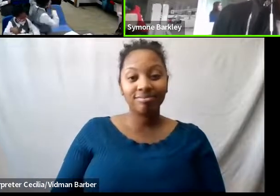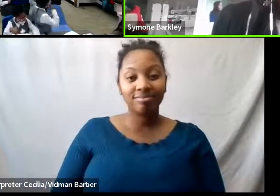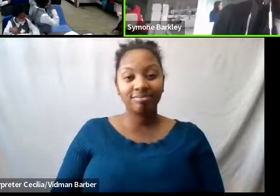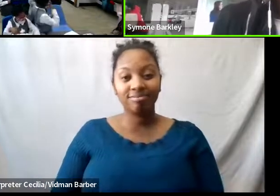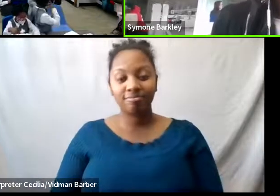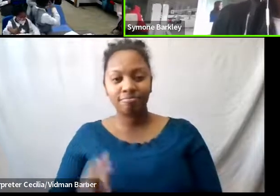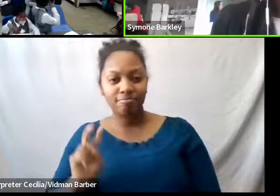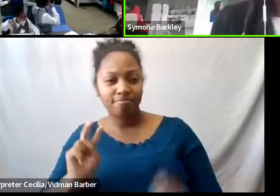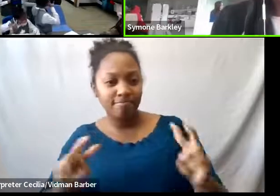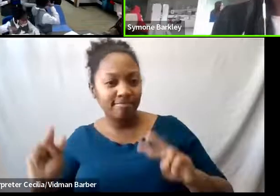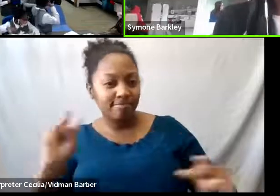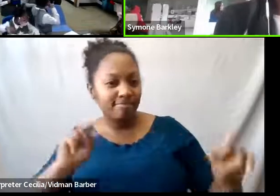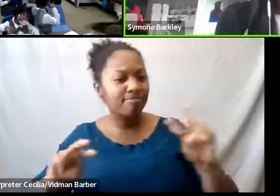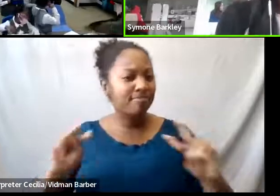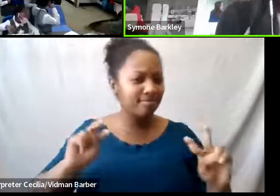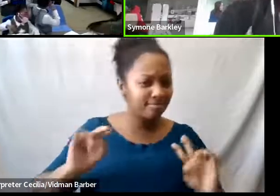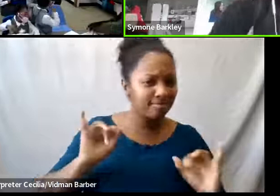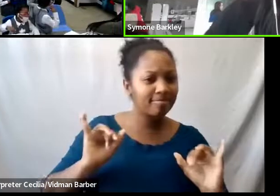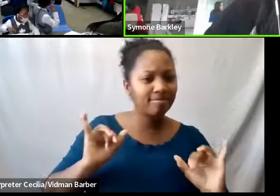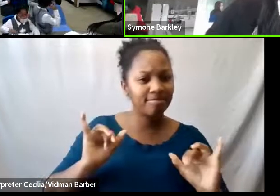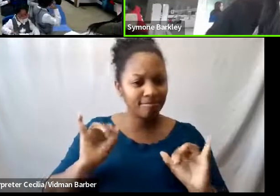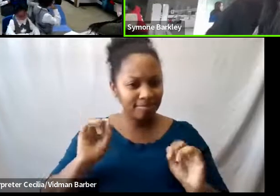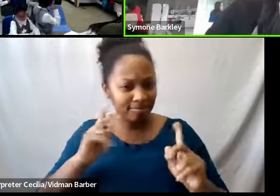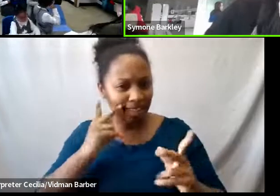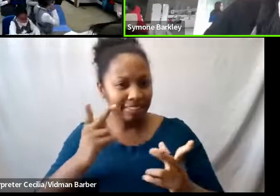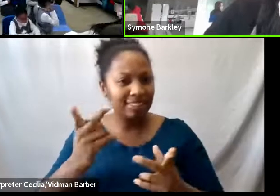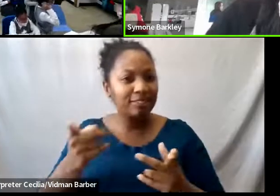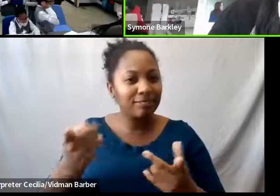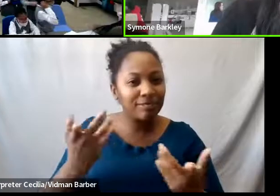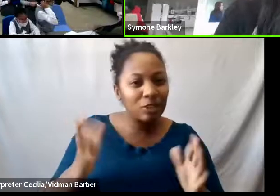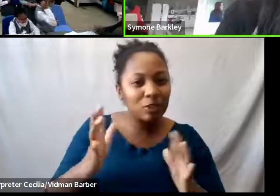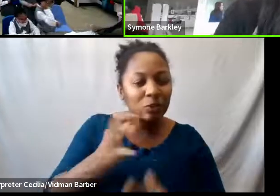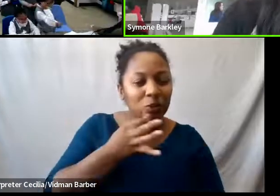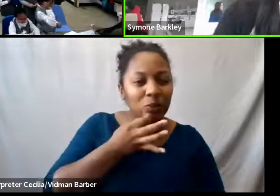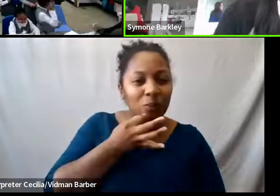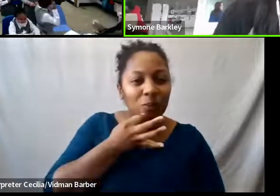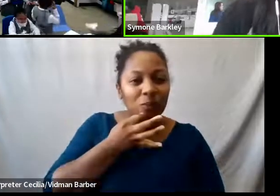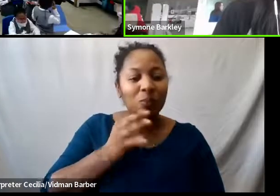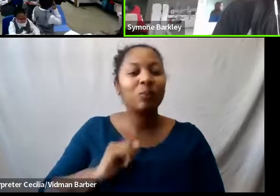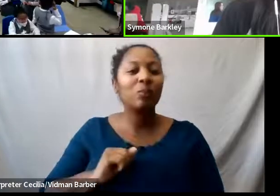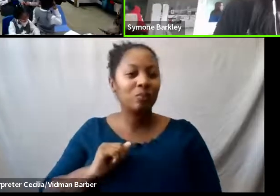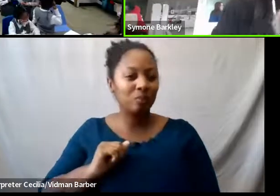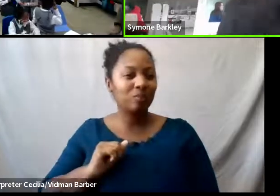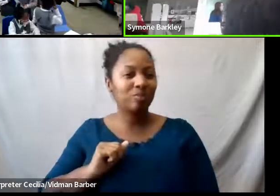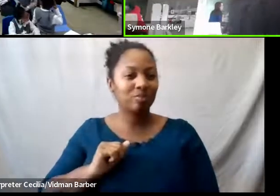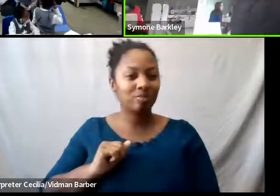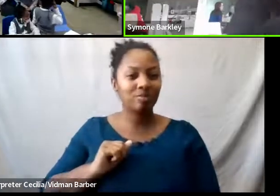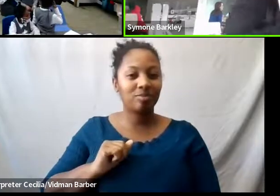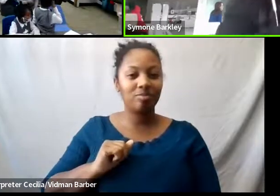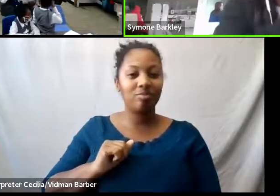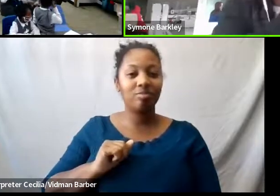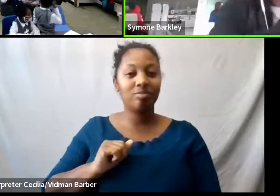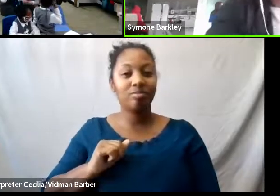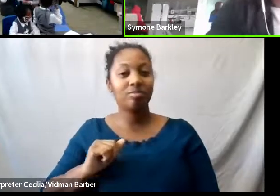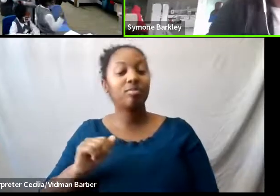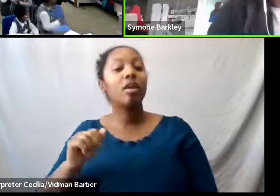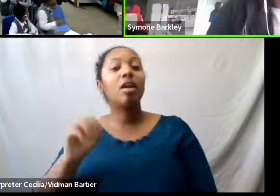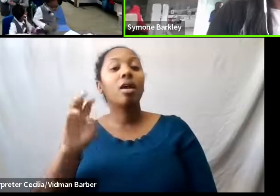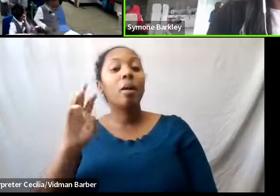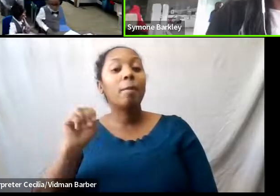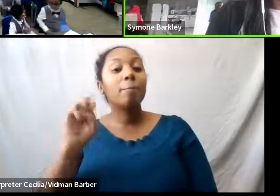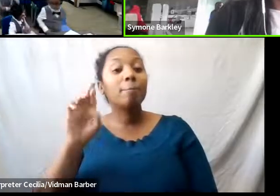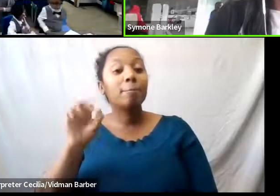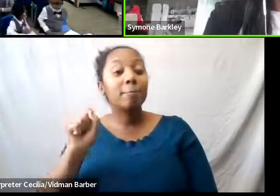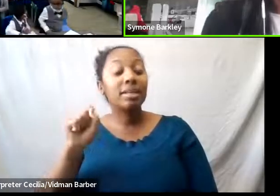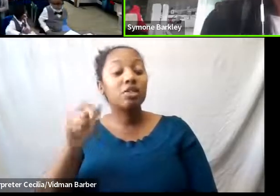Looking good, looking good. I'll wait for an adult to tell me that they're ready. Miss Grant, when you give me a thumbs up in the